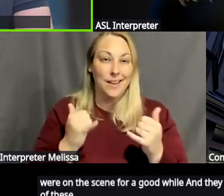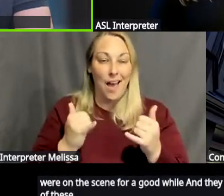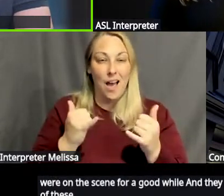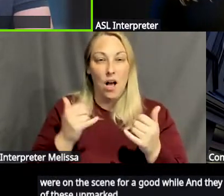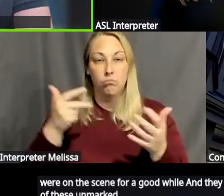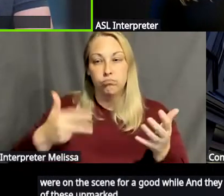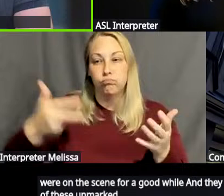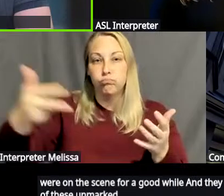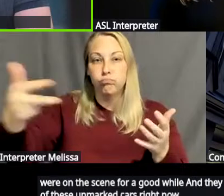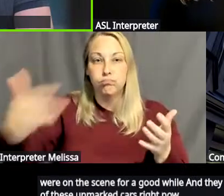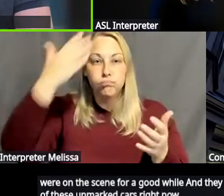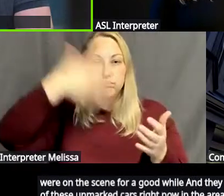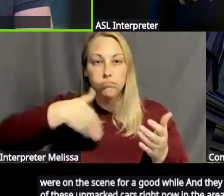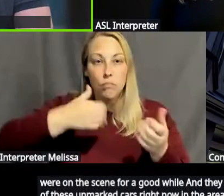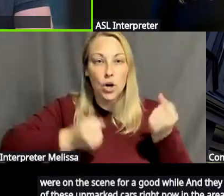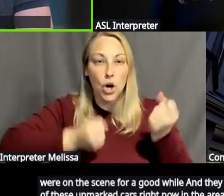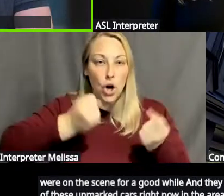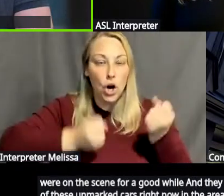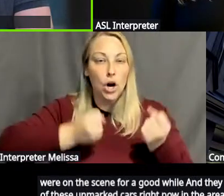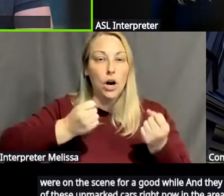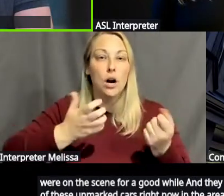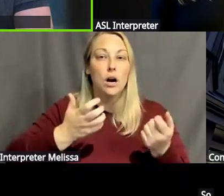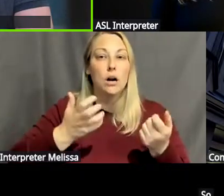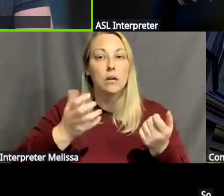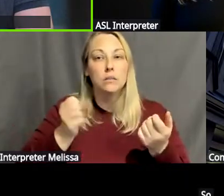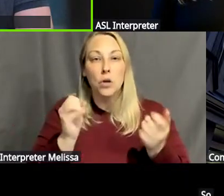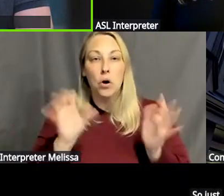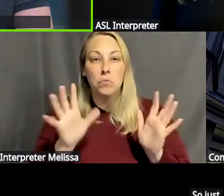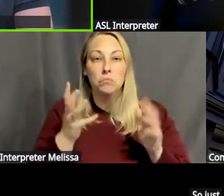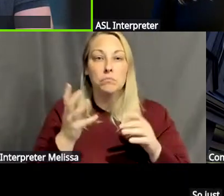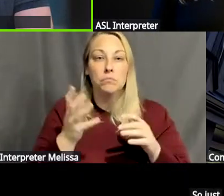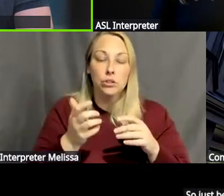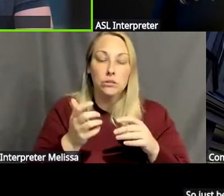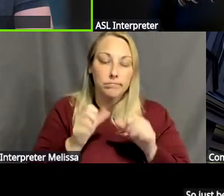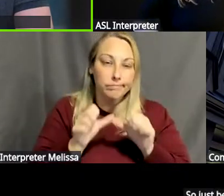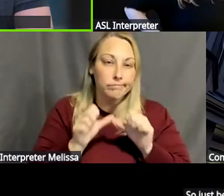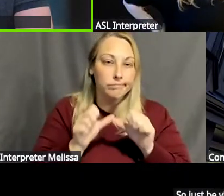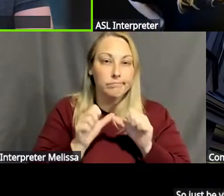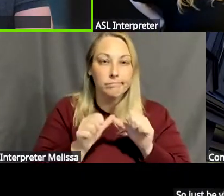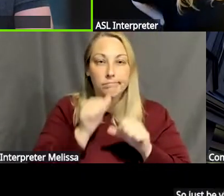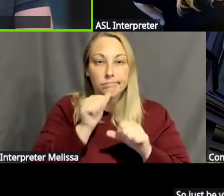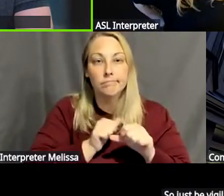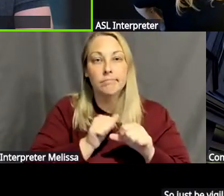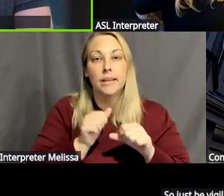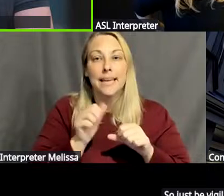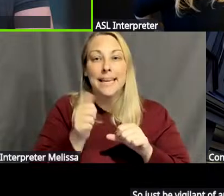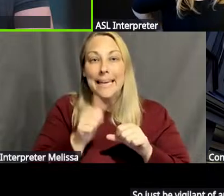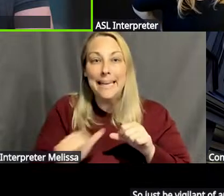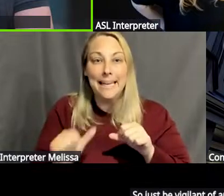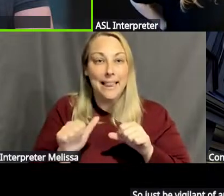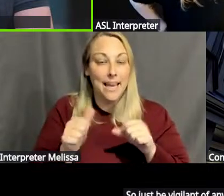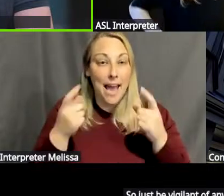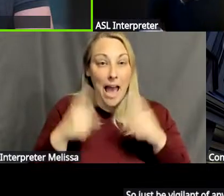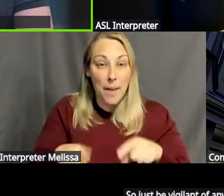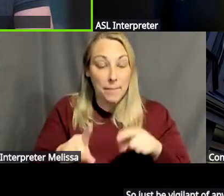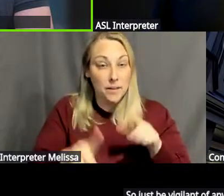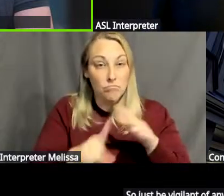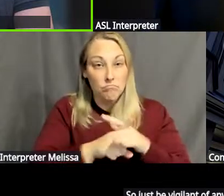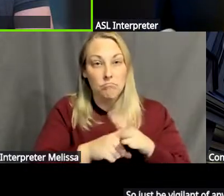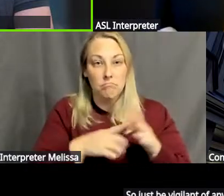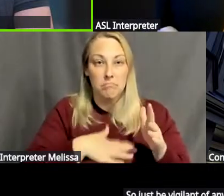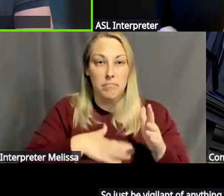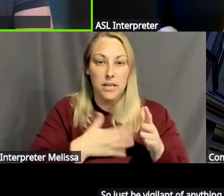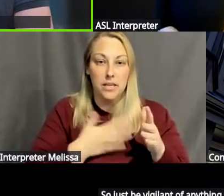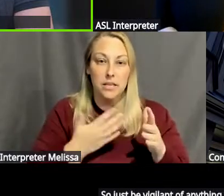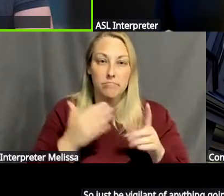now in the area. So just be vigilant of anything going on. Historically, Trinidad has